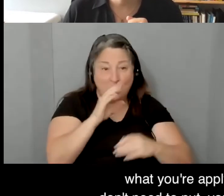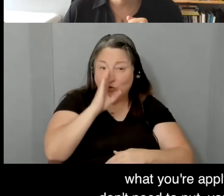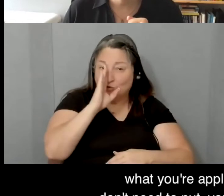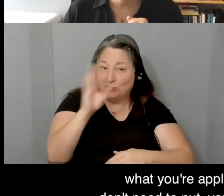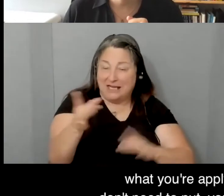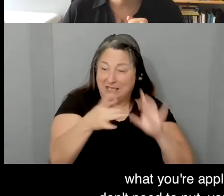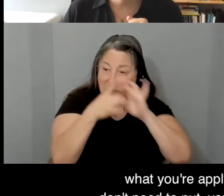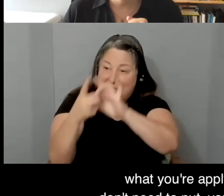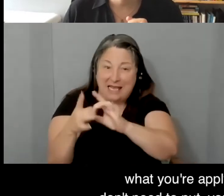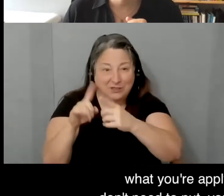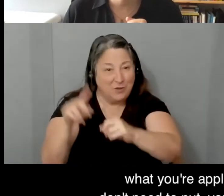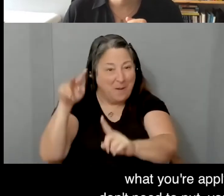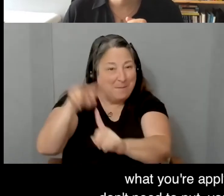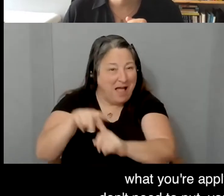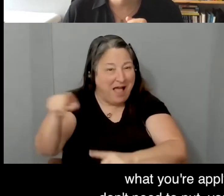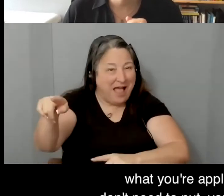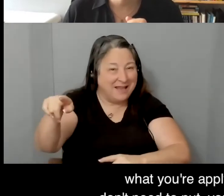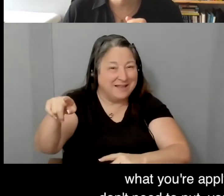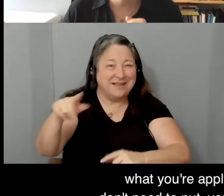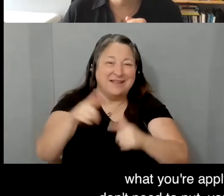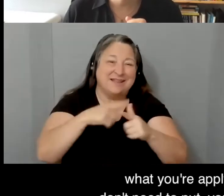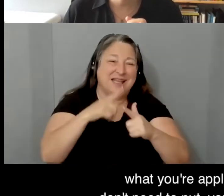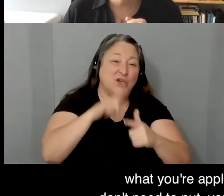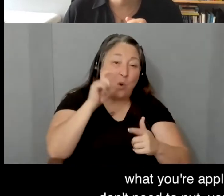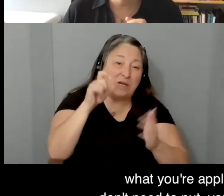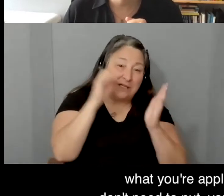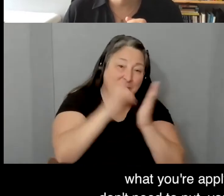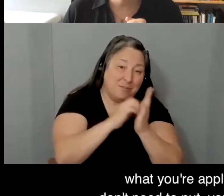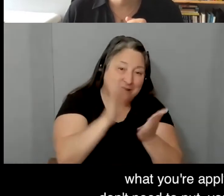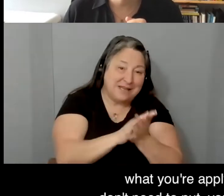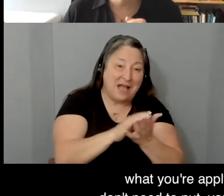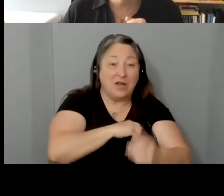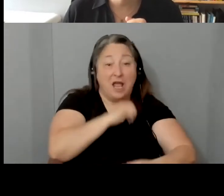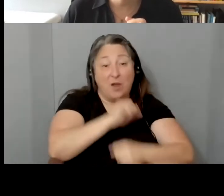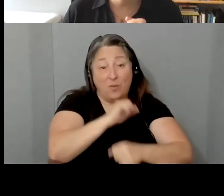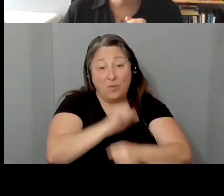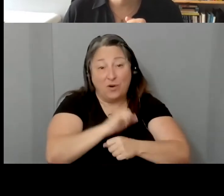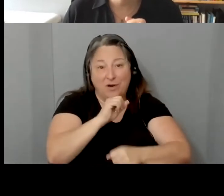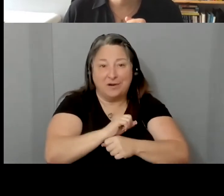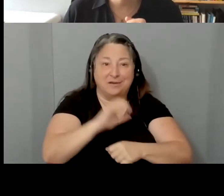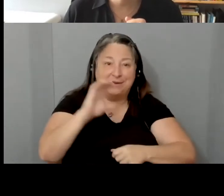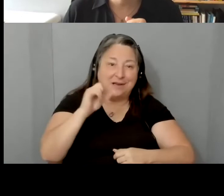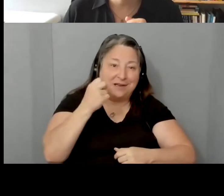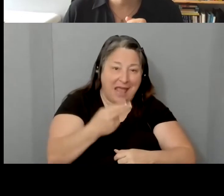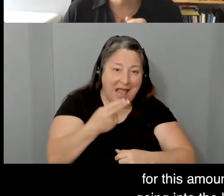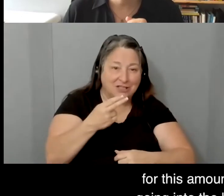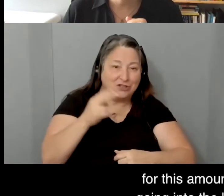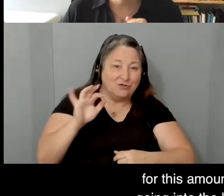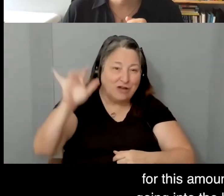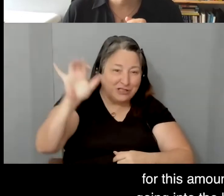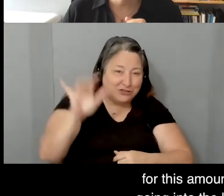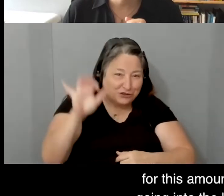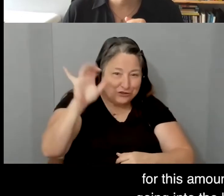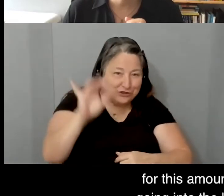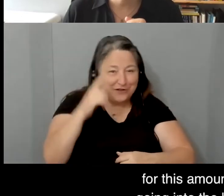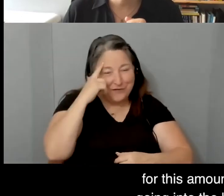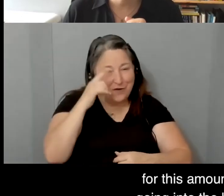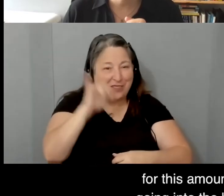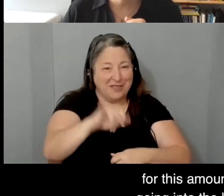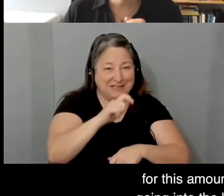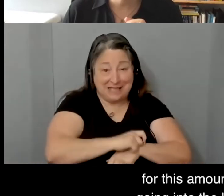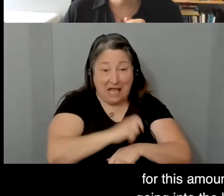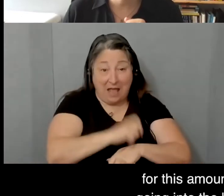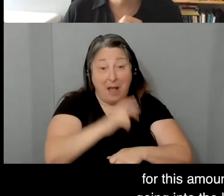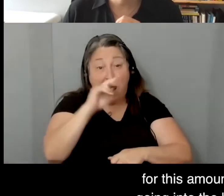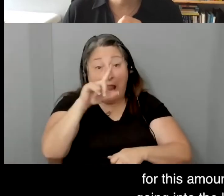what you're applying for, then you probably don't need to put, work to cash register for this amount of time, unless you're